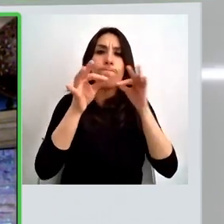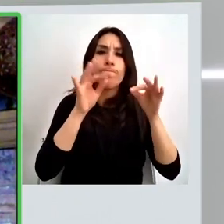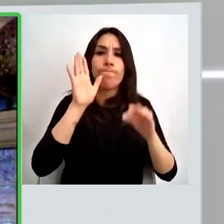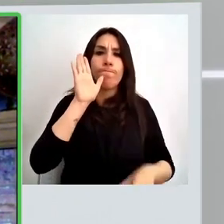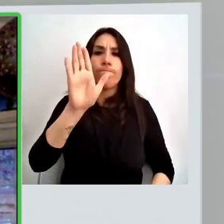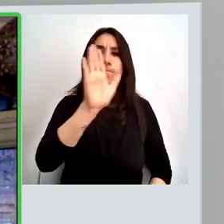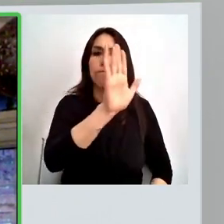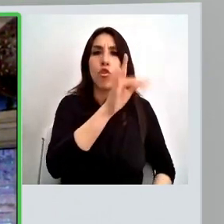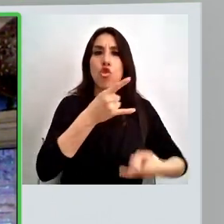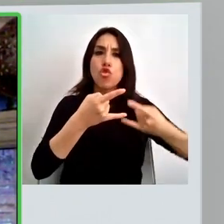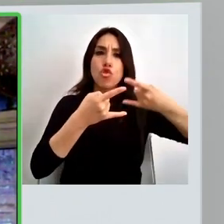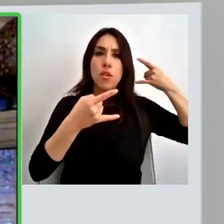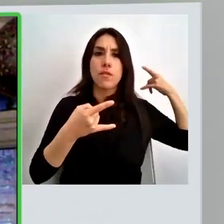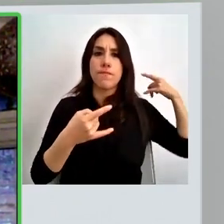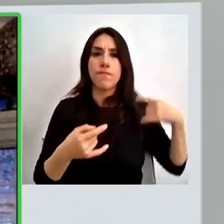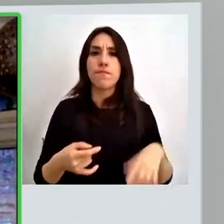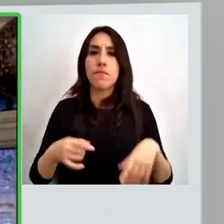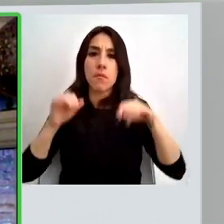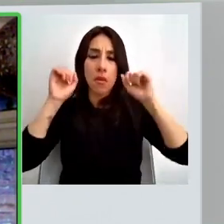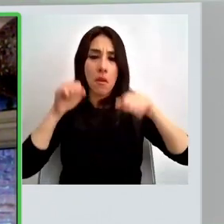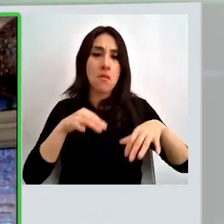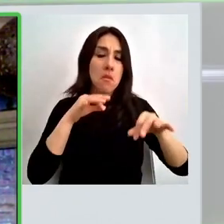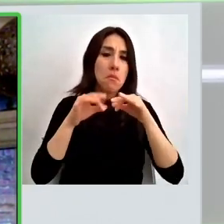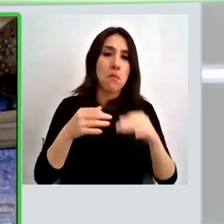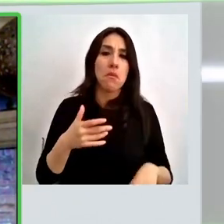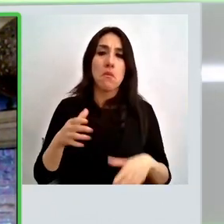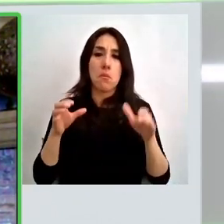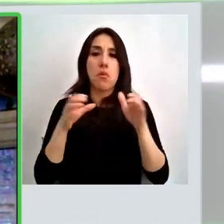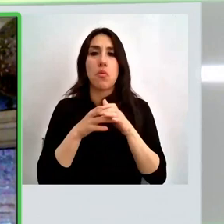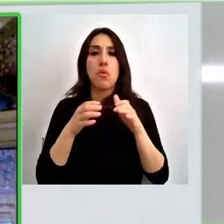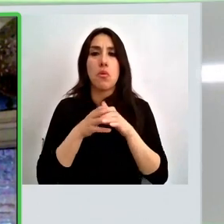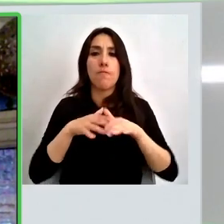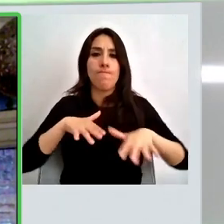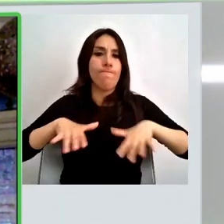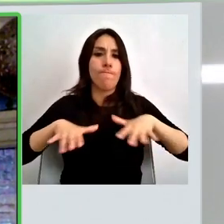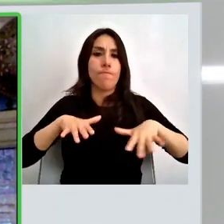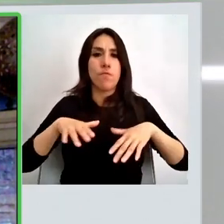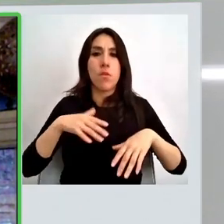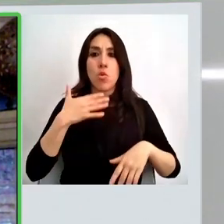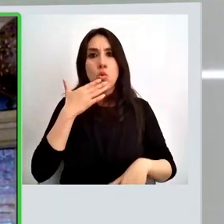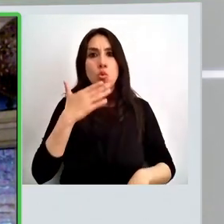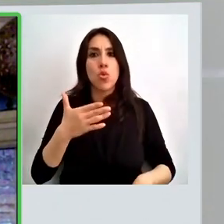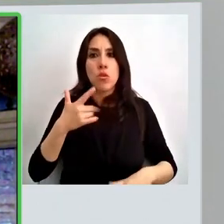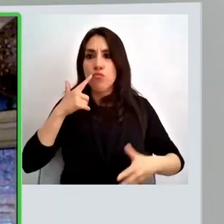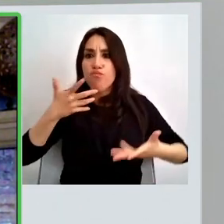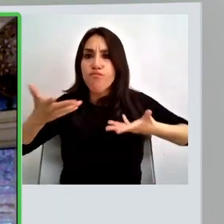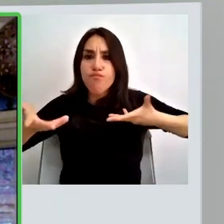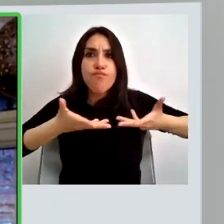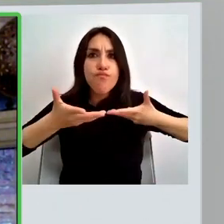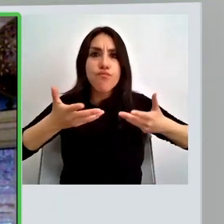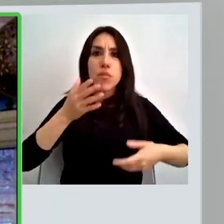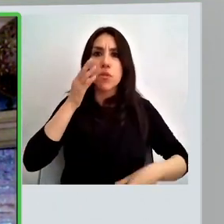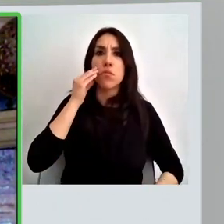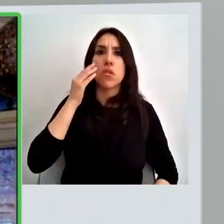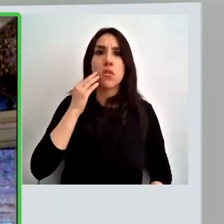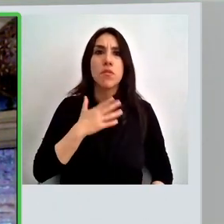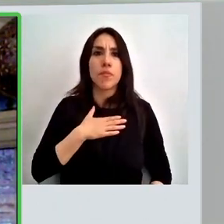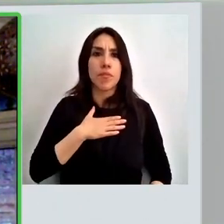have experienced, maybe some good things that a line manager has done or a business leader or some of the